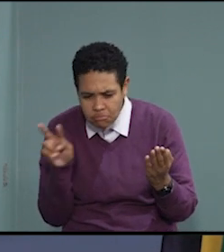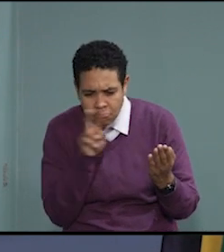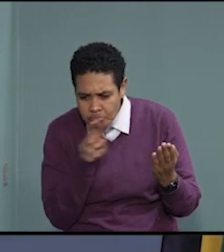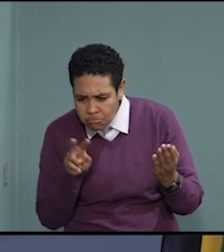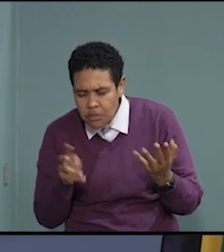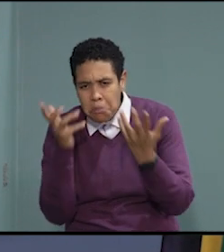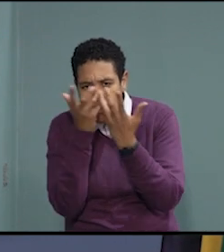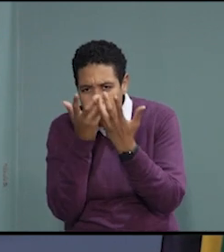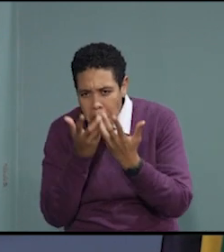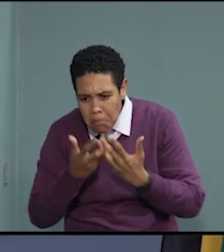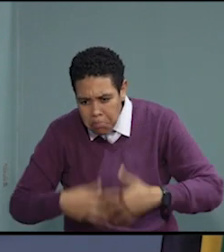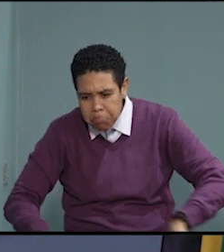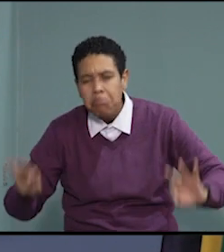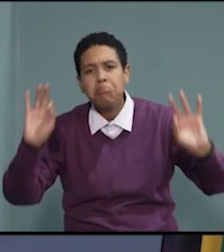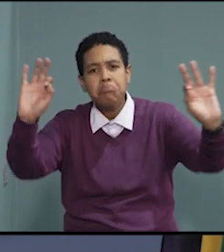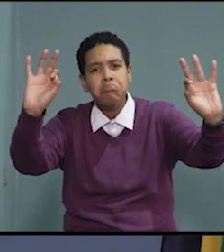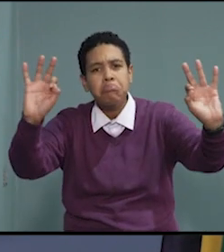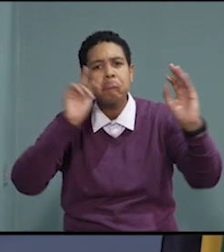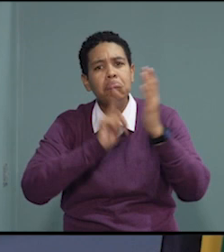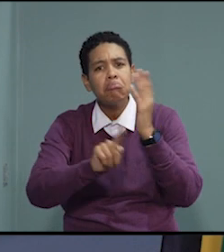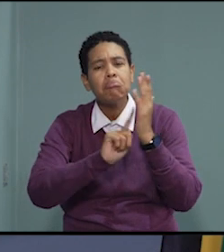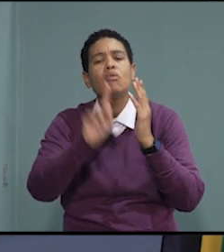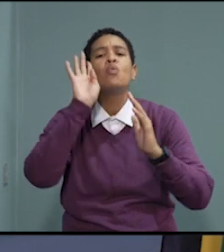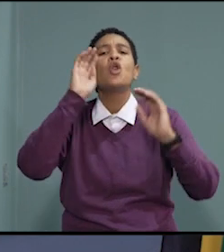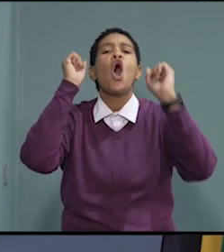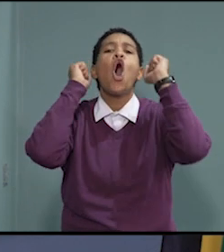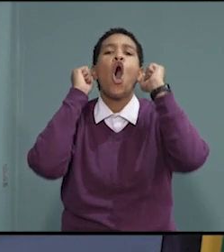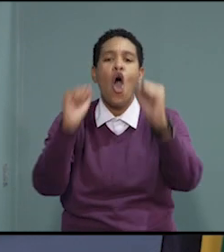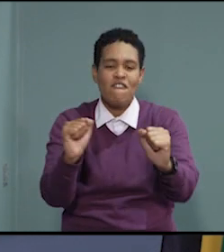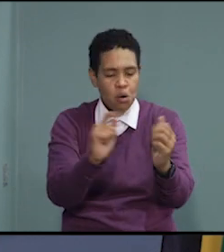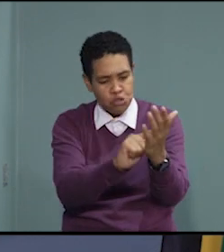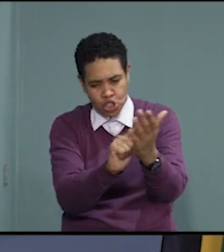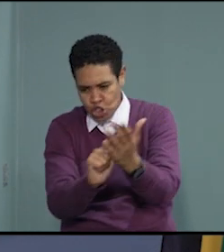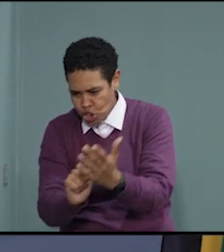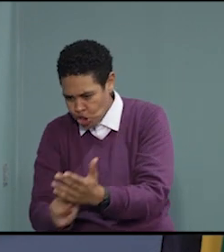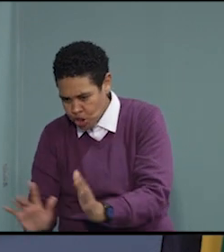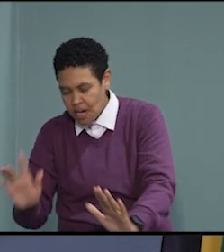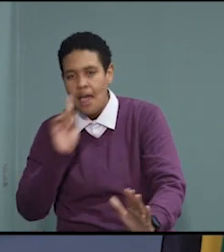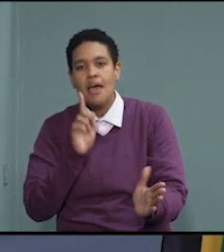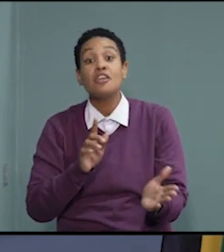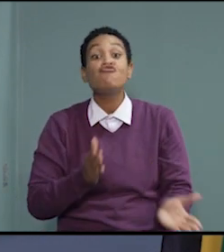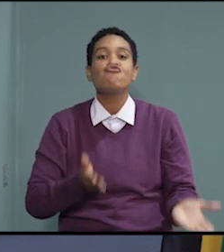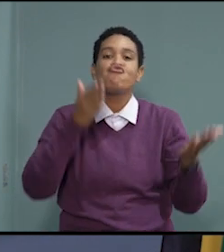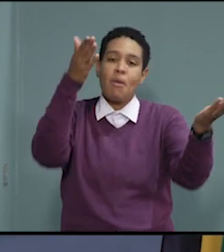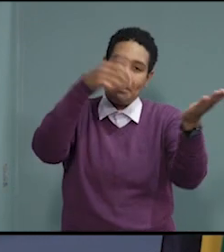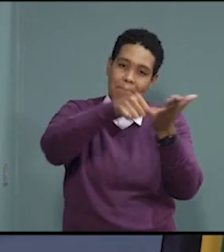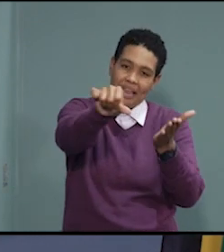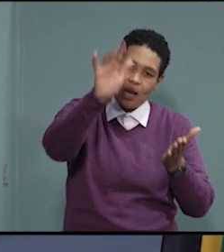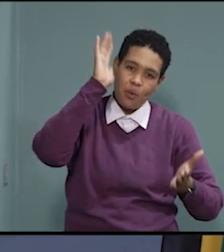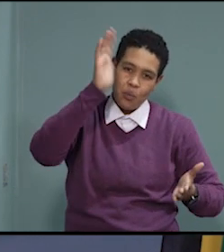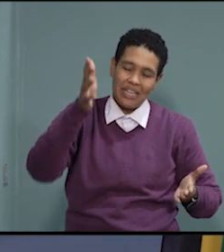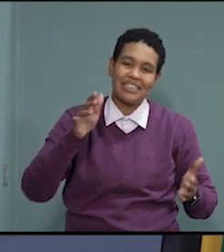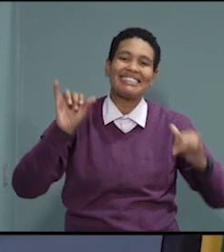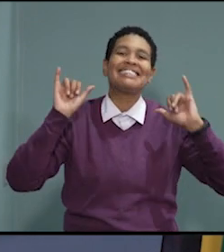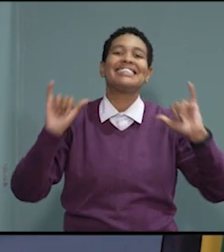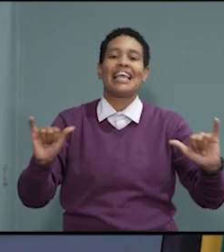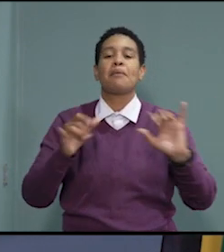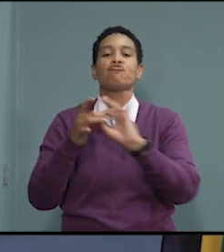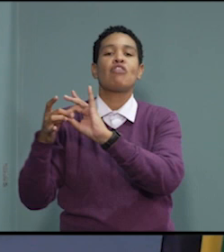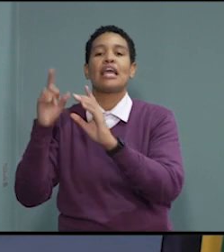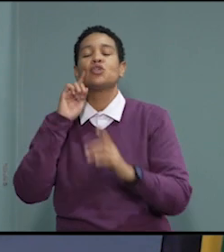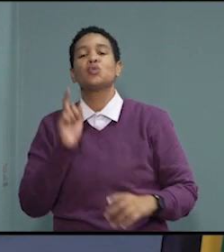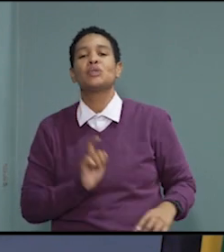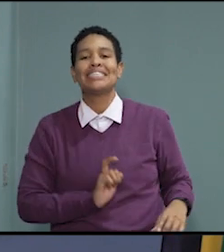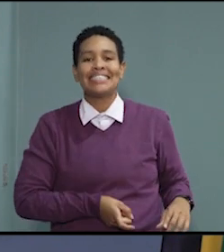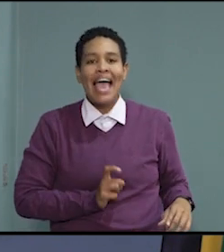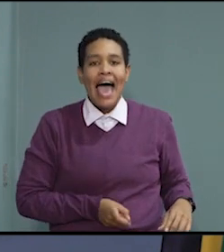that verification will have been confirmed and a recommendation for payment made. The same is true of